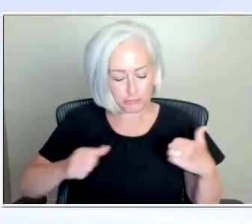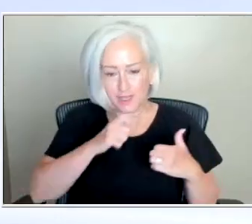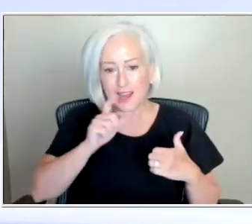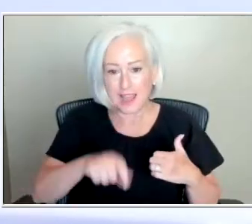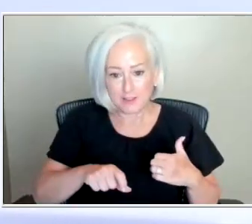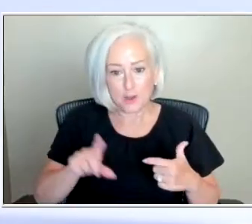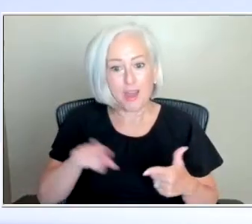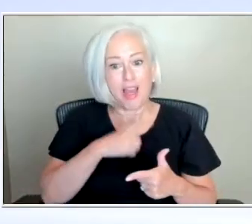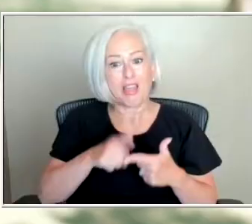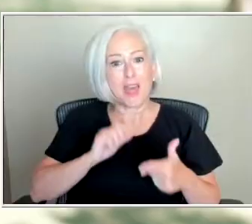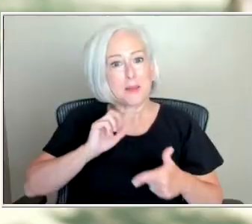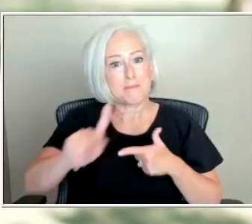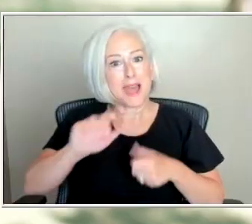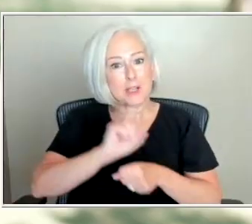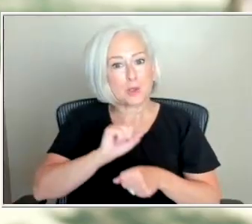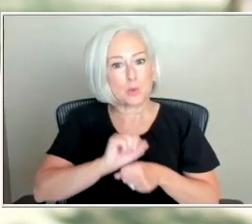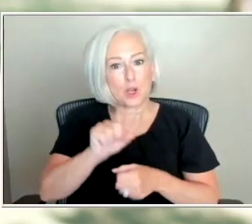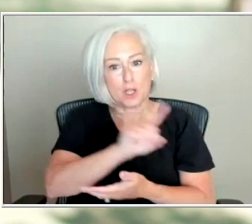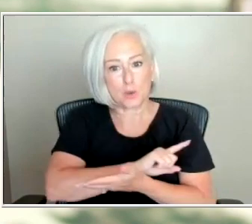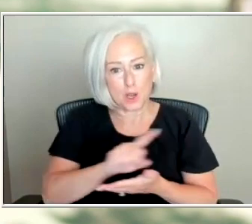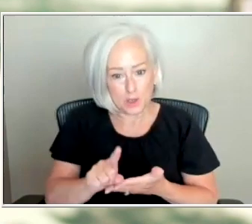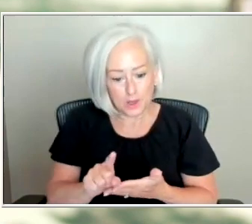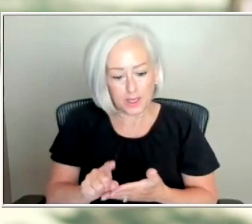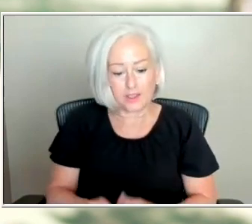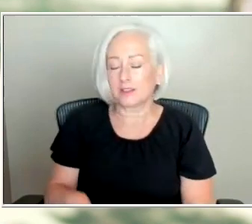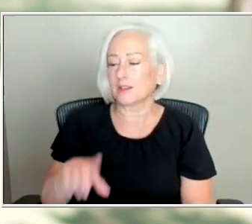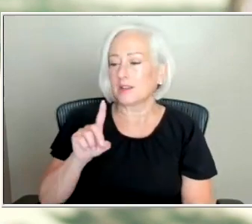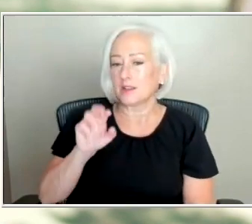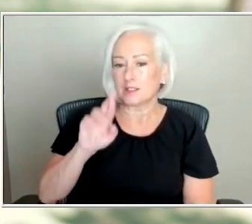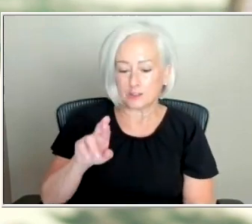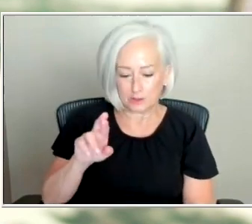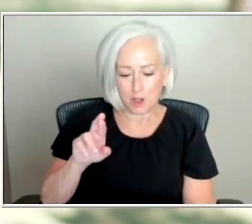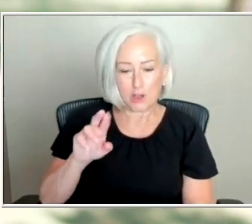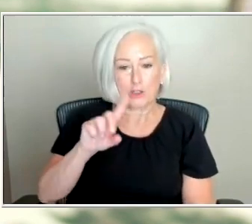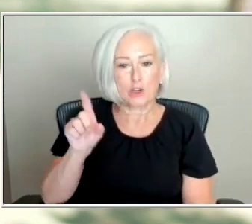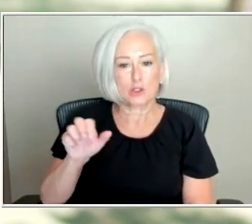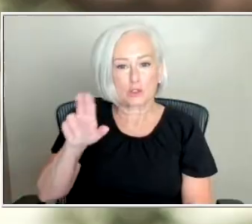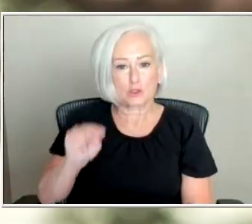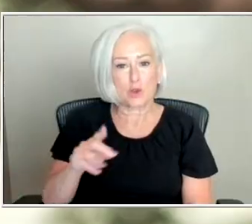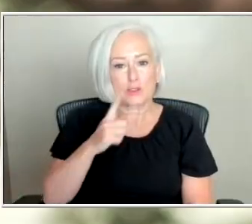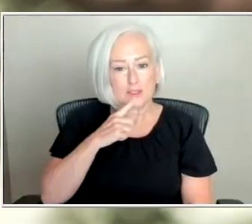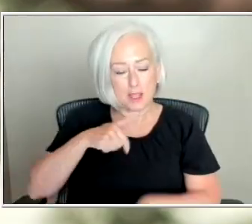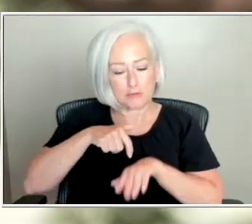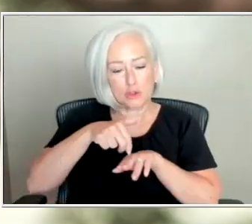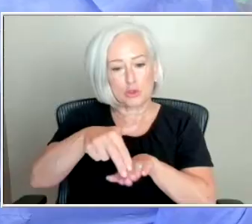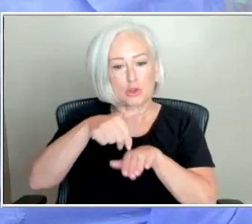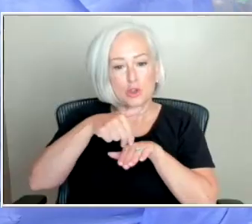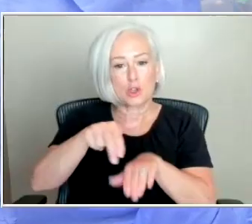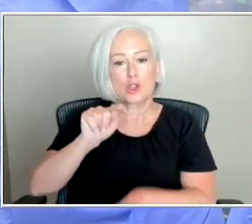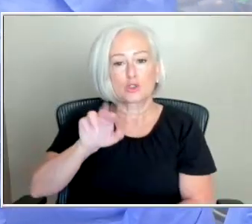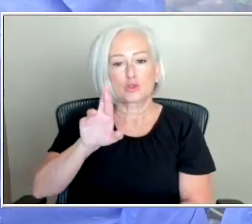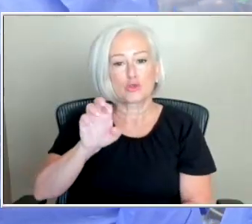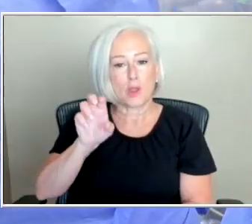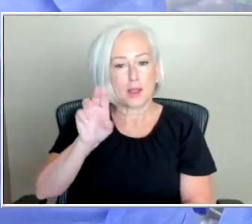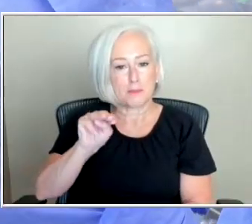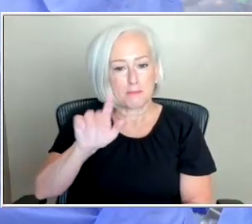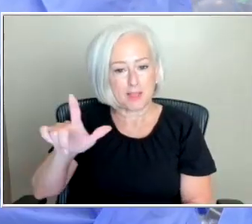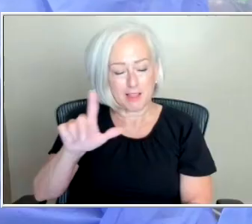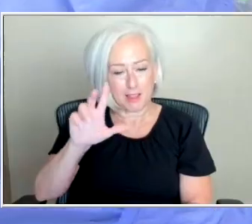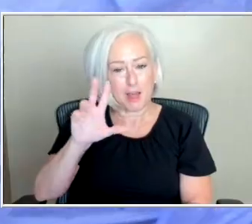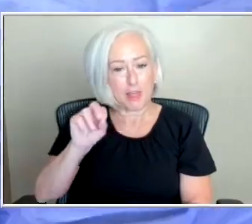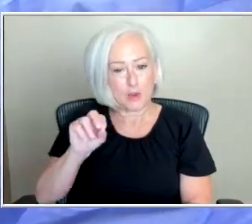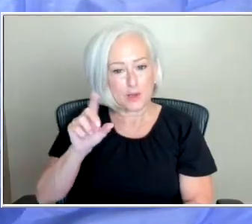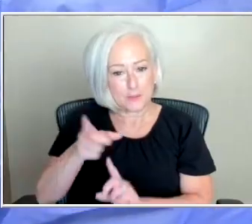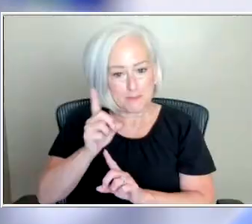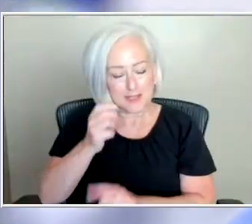of surprising. Dr. Zorda was like, yep, get on the treadmill for 30 minutes a day, go back to work in a week. It was amazing. She affectionately calls